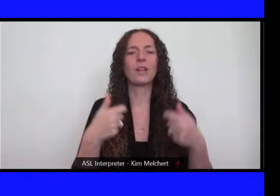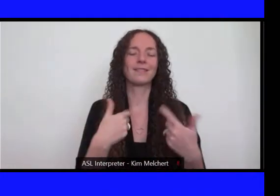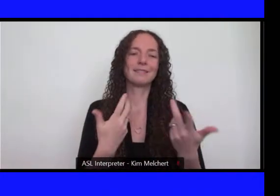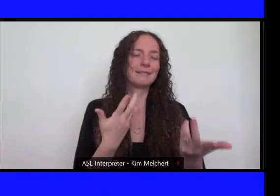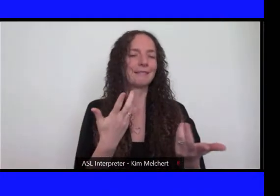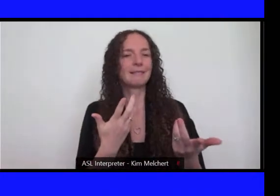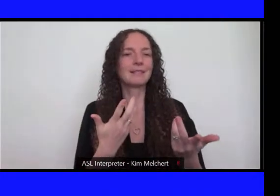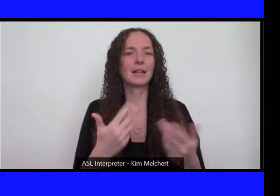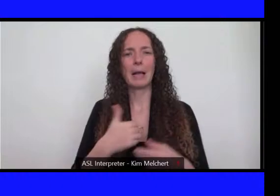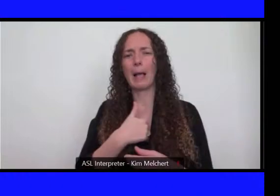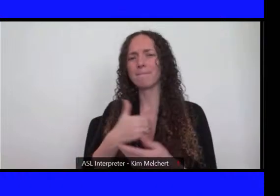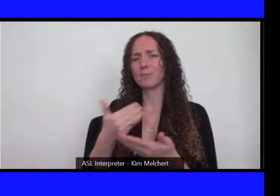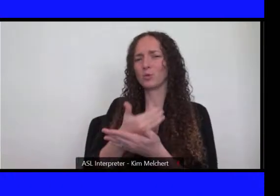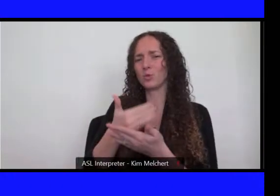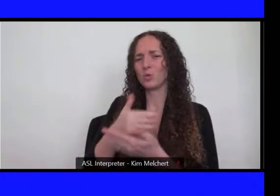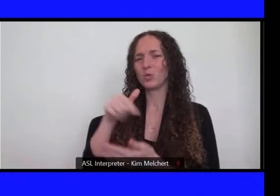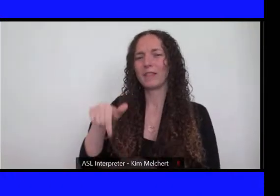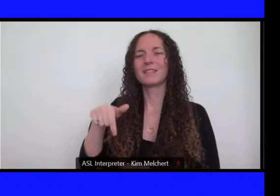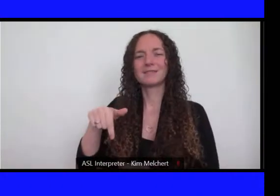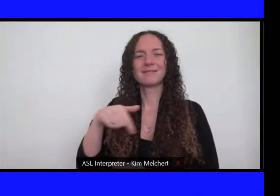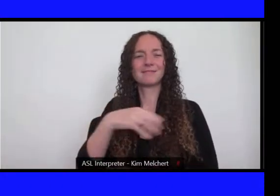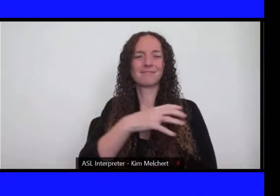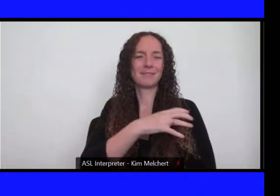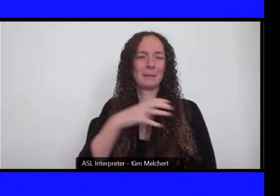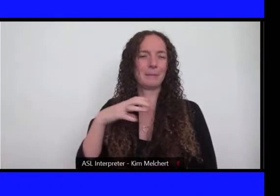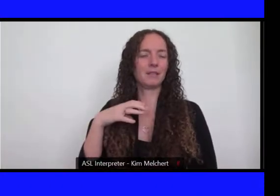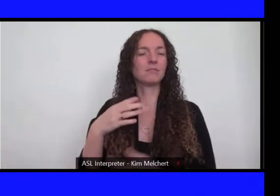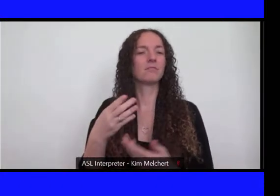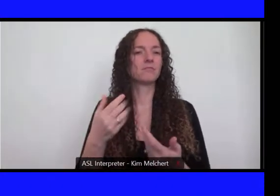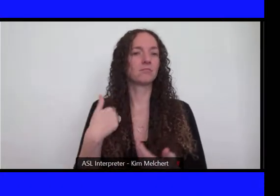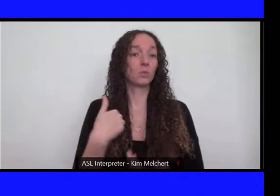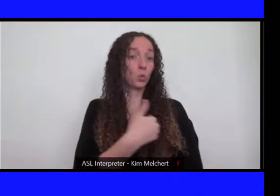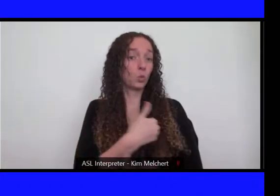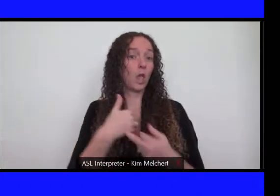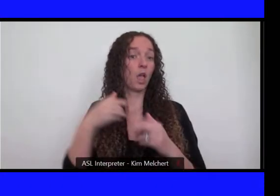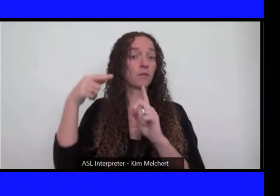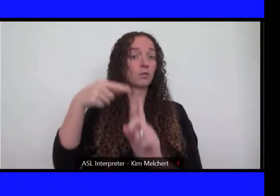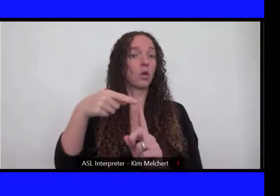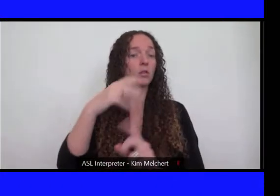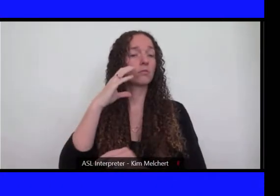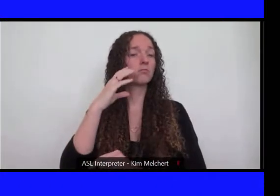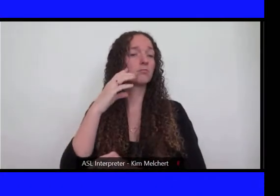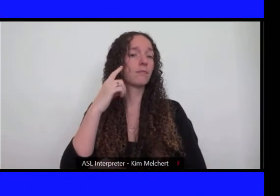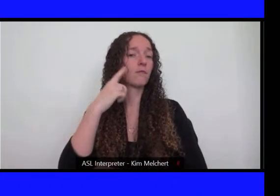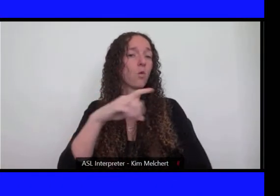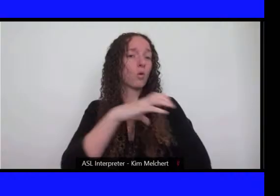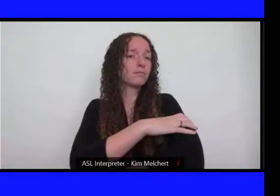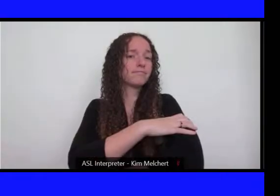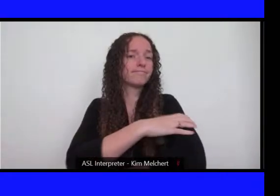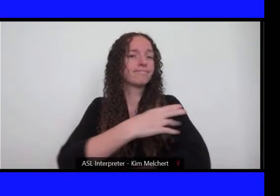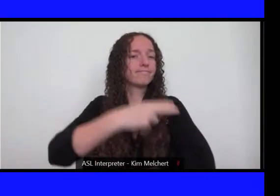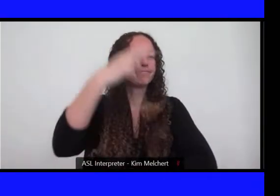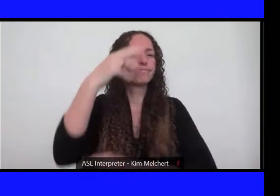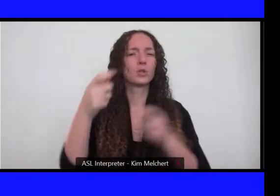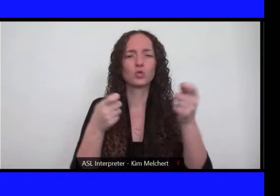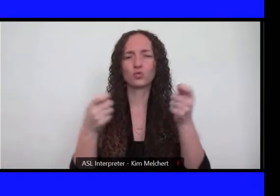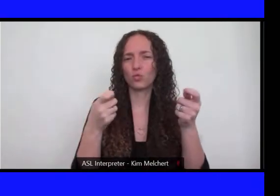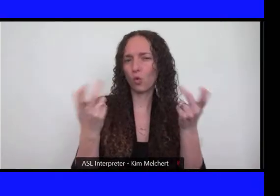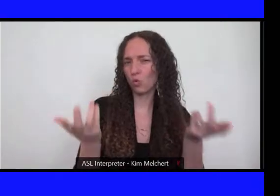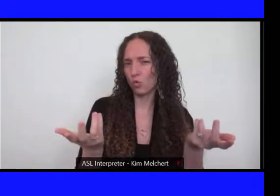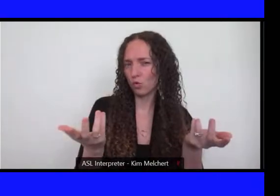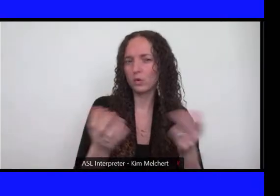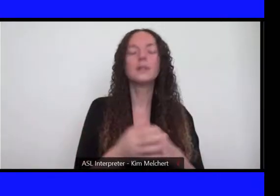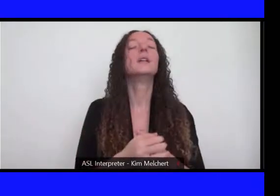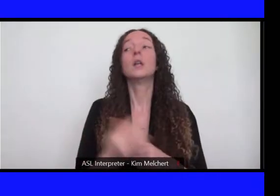national average. Maybe there is a way to present in these kind of screens